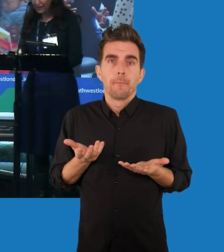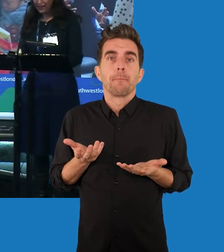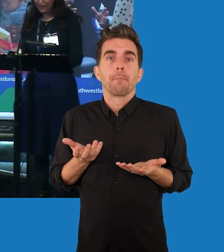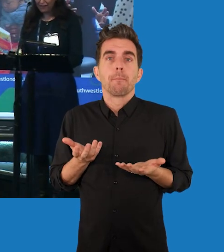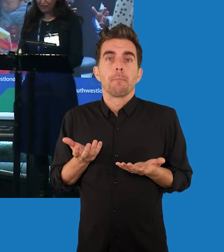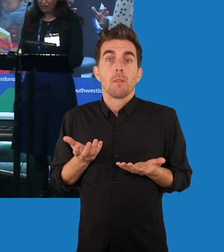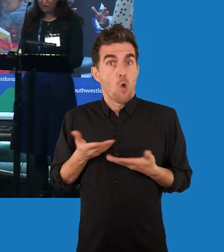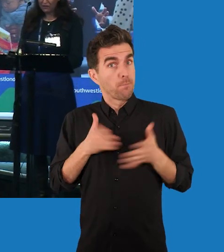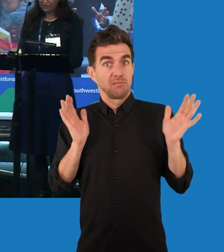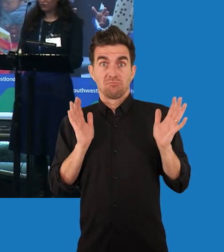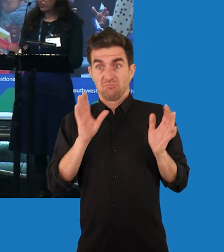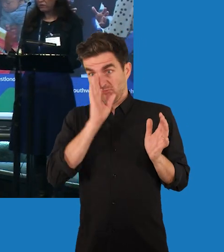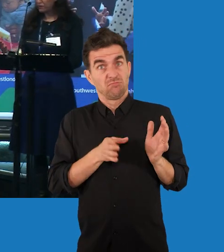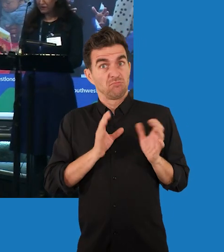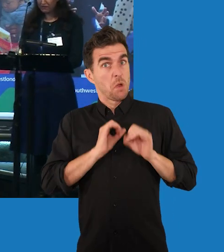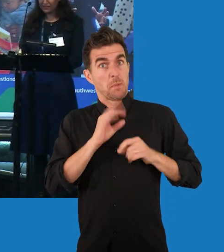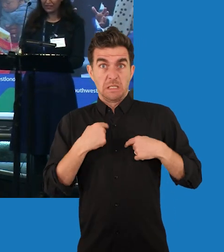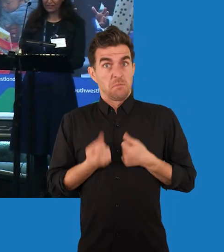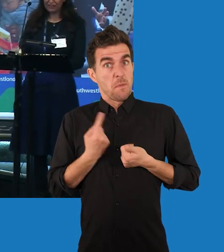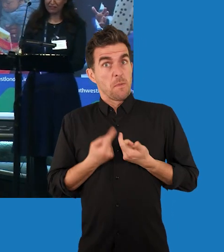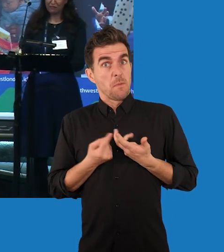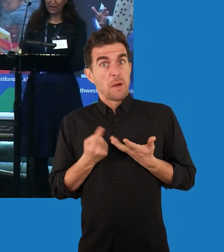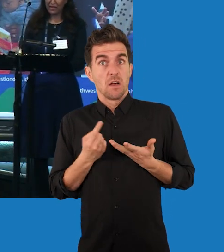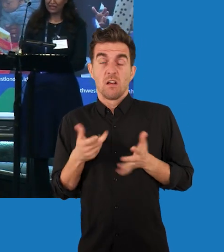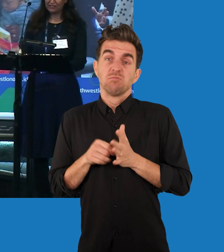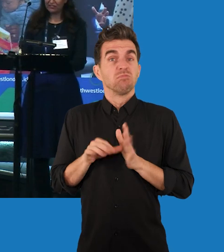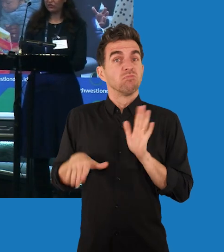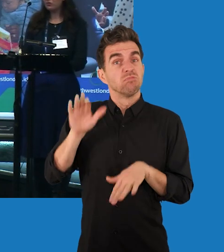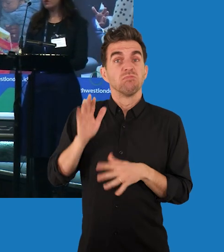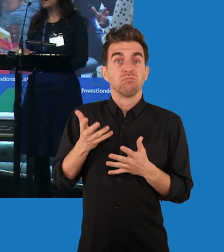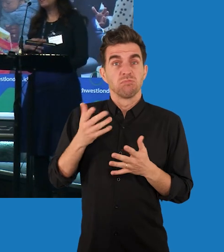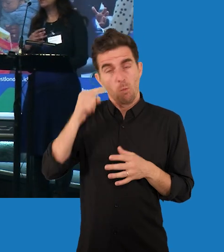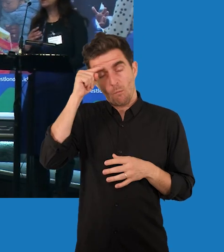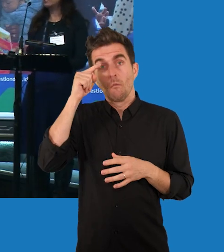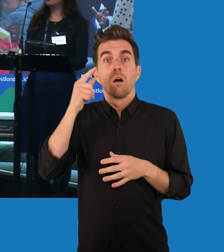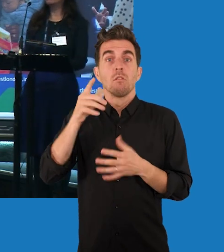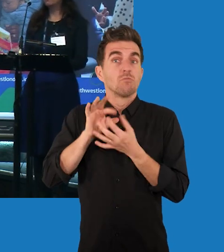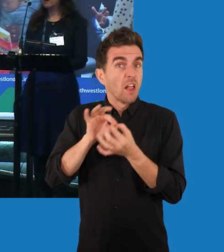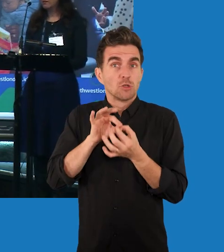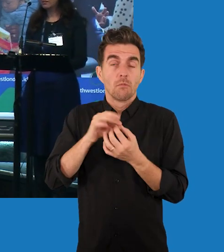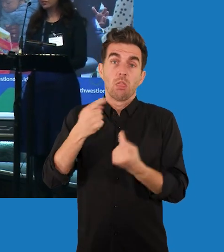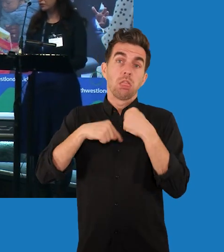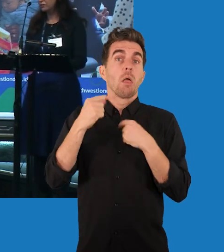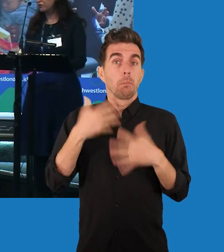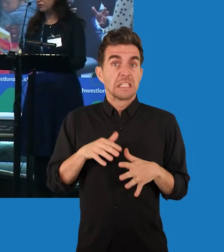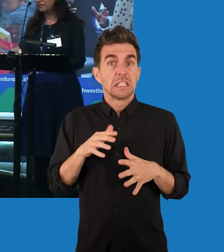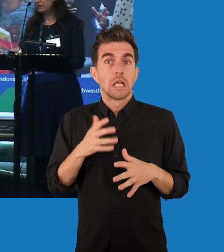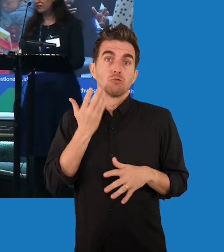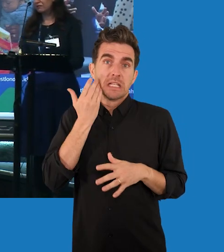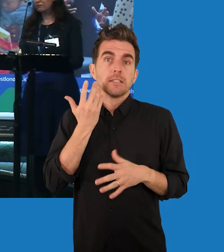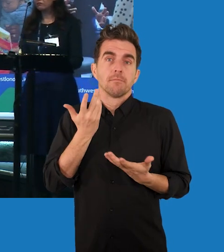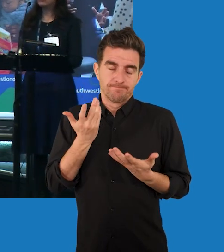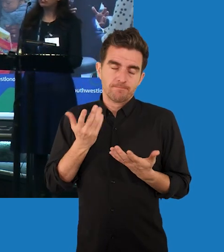cannabis. She was very open about that. And she also had quite a troubled past history of